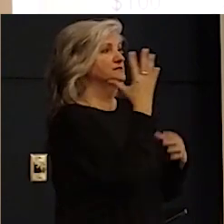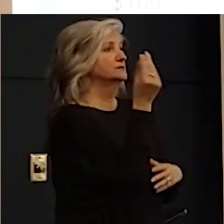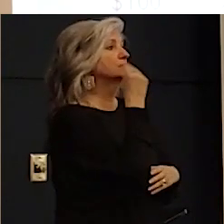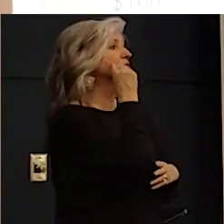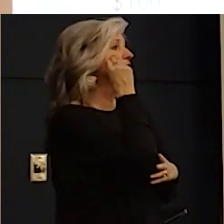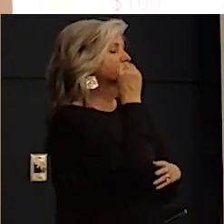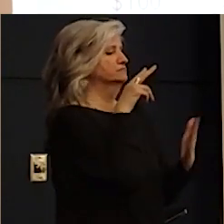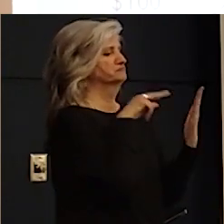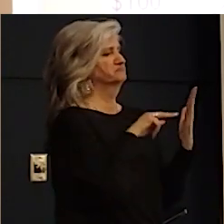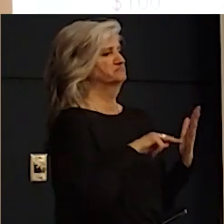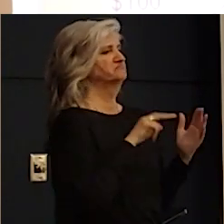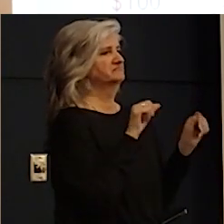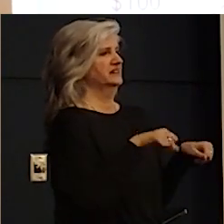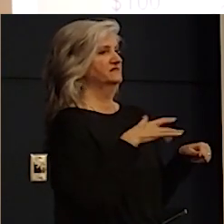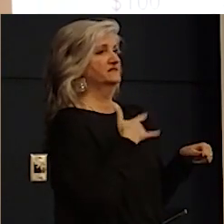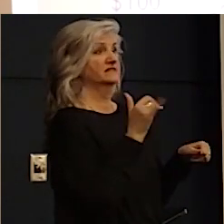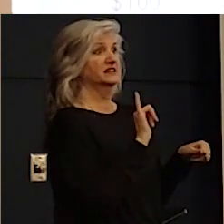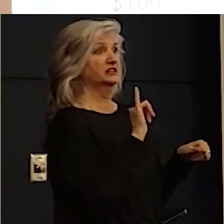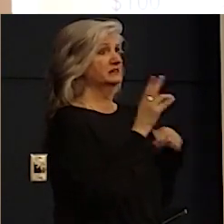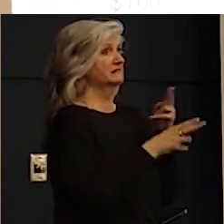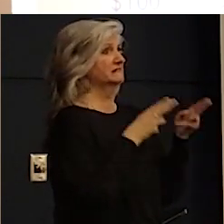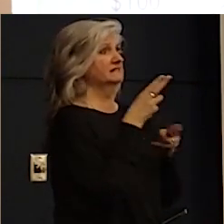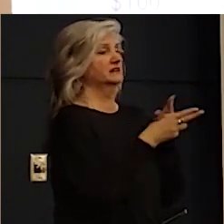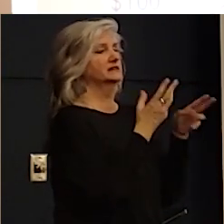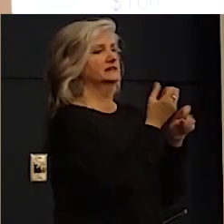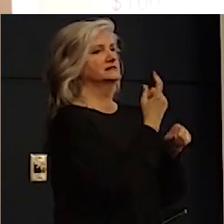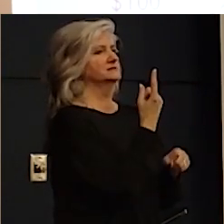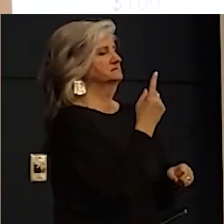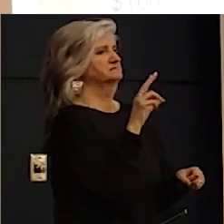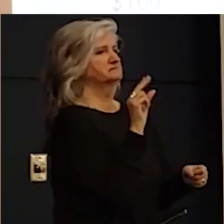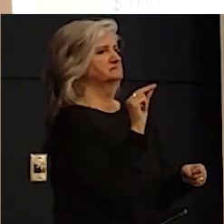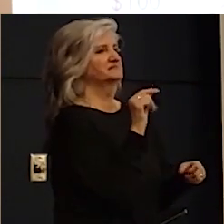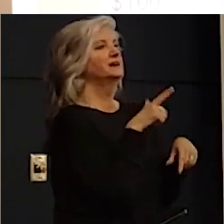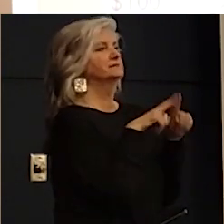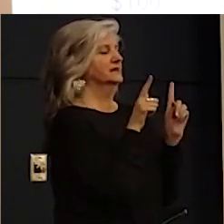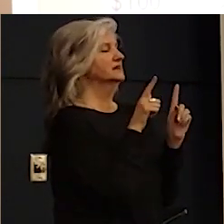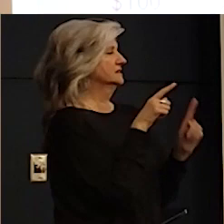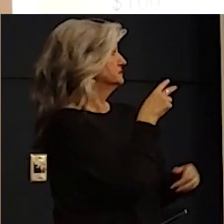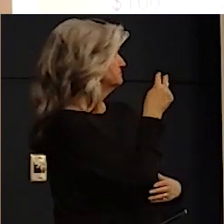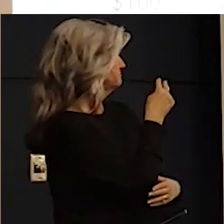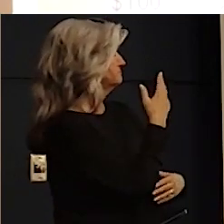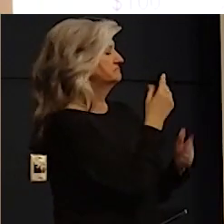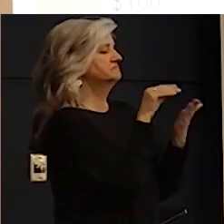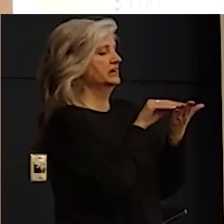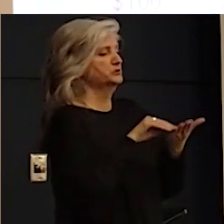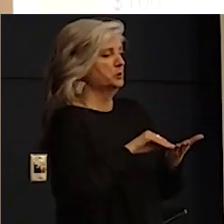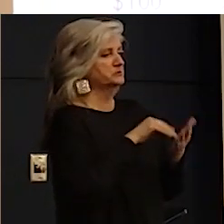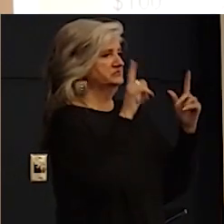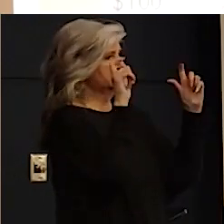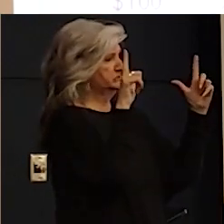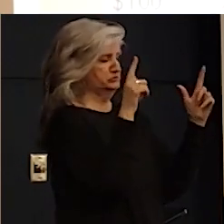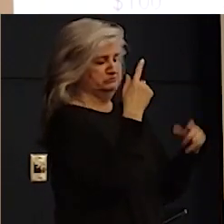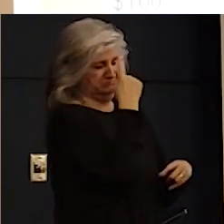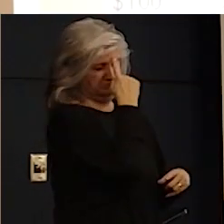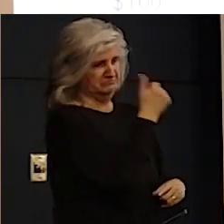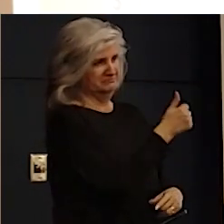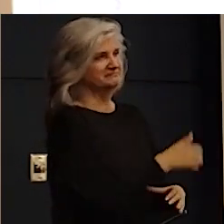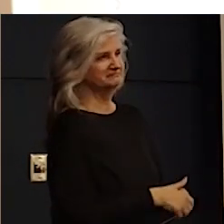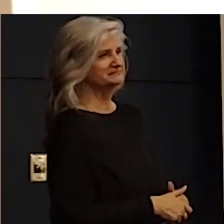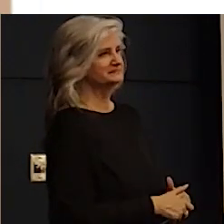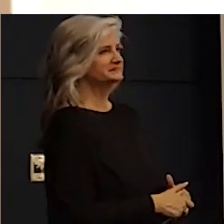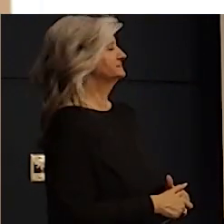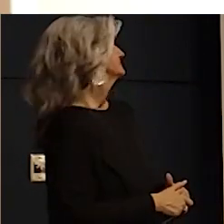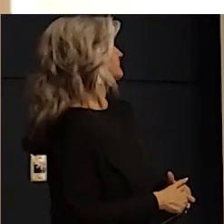can reference it. So don't feel like you need to scramble to get something. But please feel free to take notes or to take pictures.